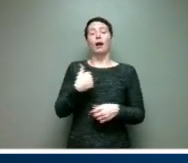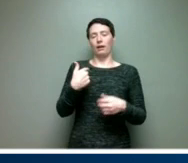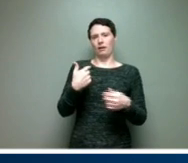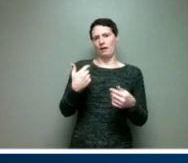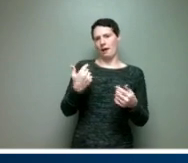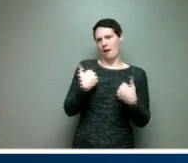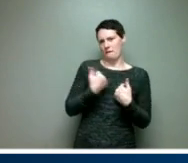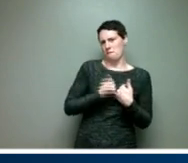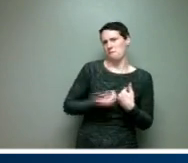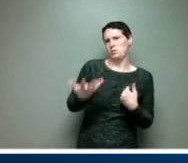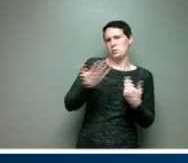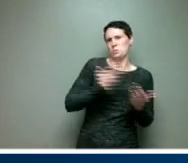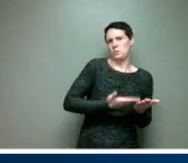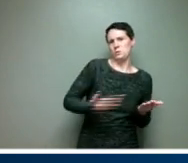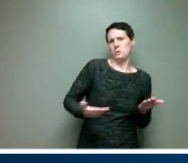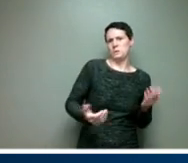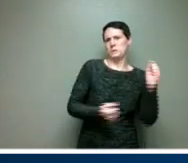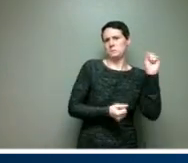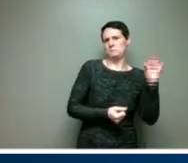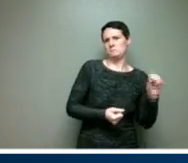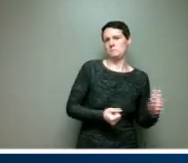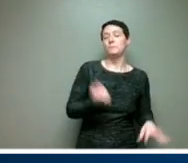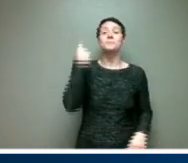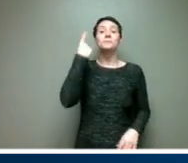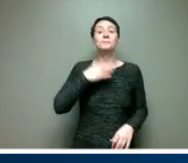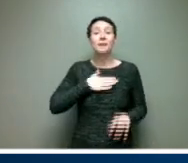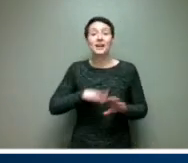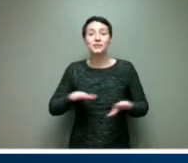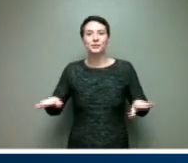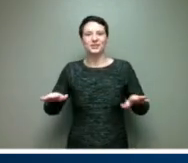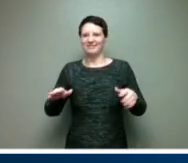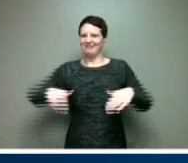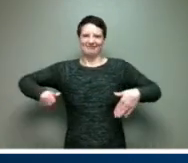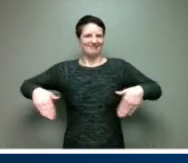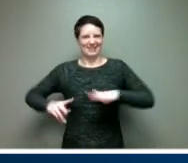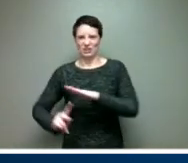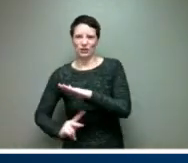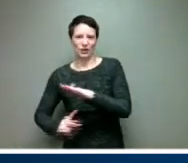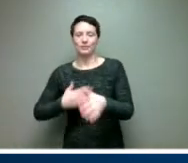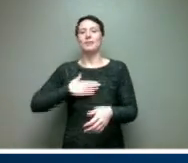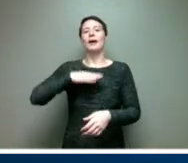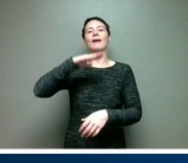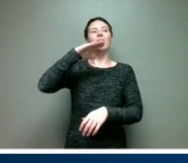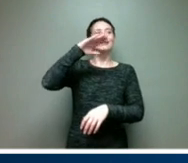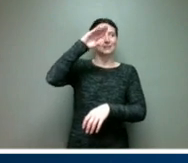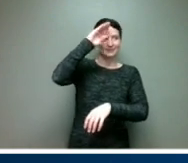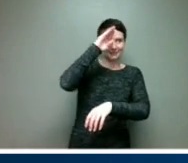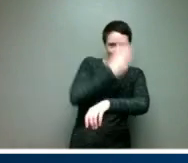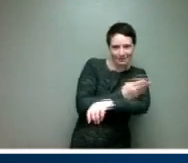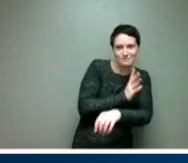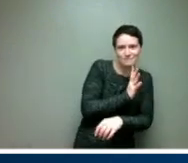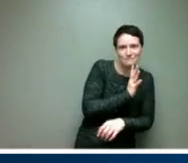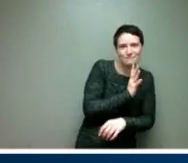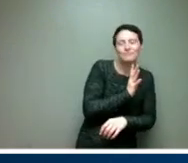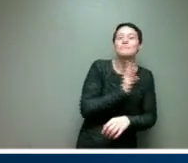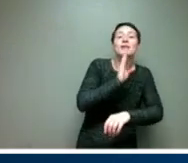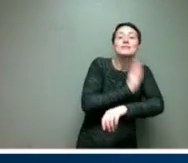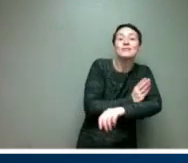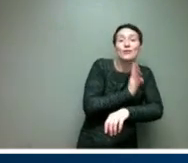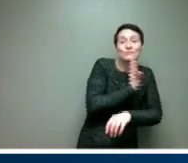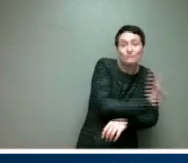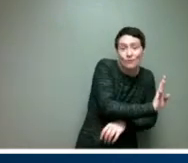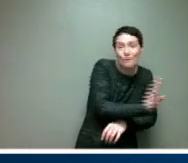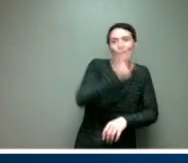are not yet school age. My daughter's 4 and my son is 2. So for anyone who's on the line who might have CCS students, but also, you